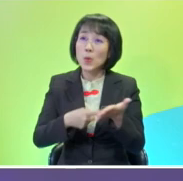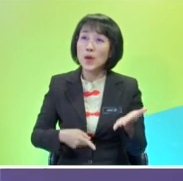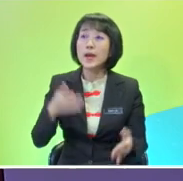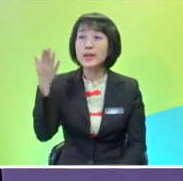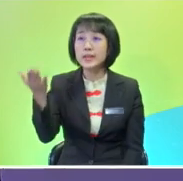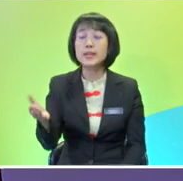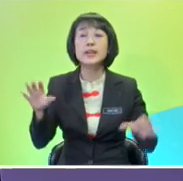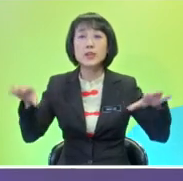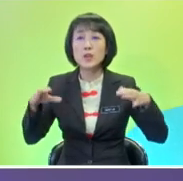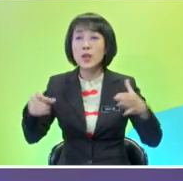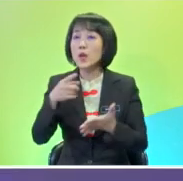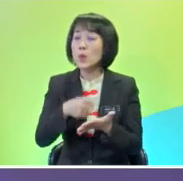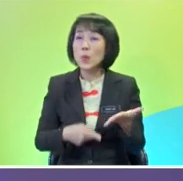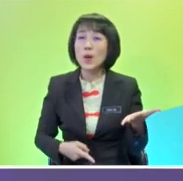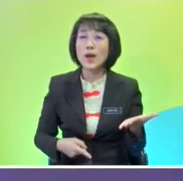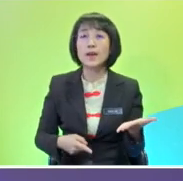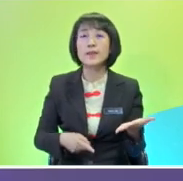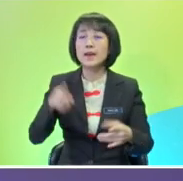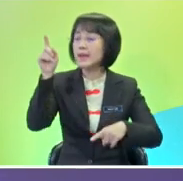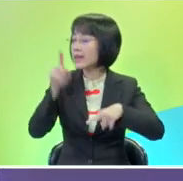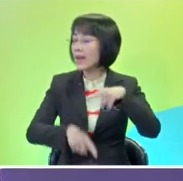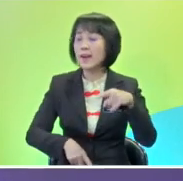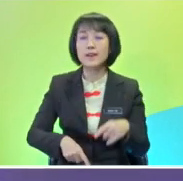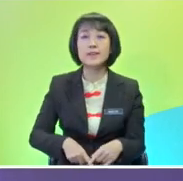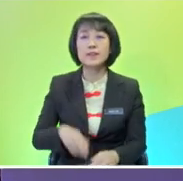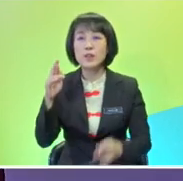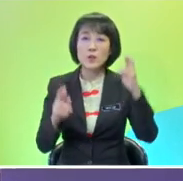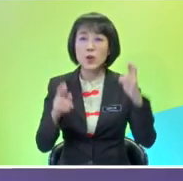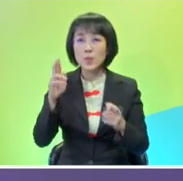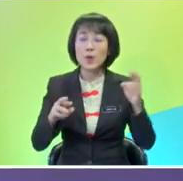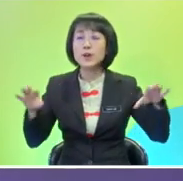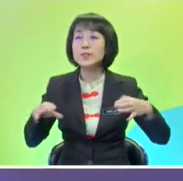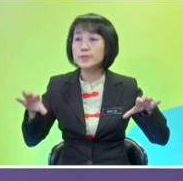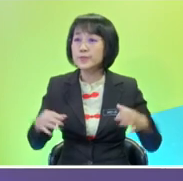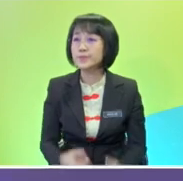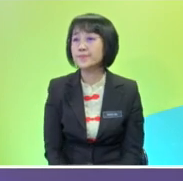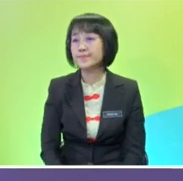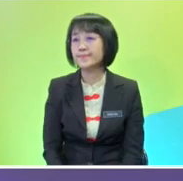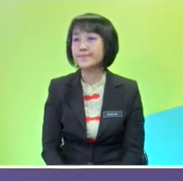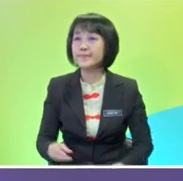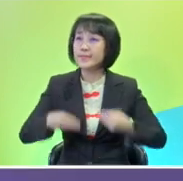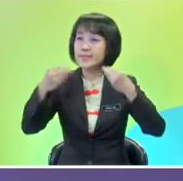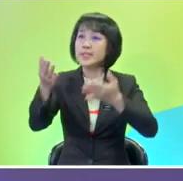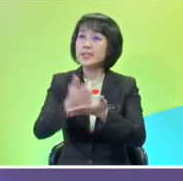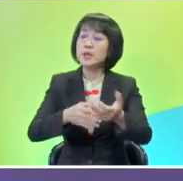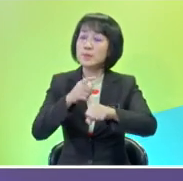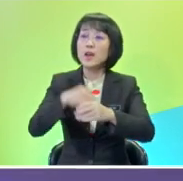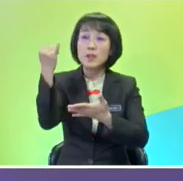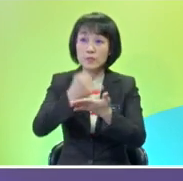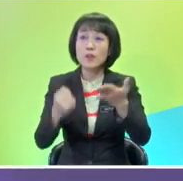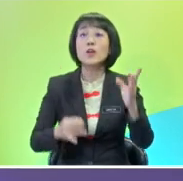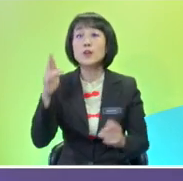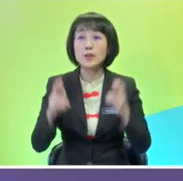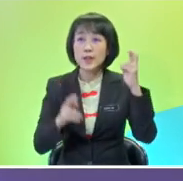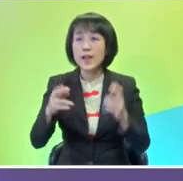what can't the robot do? Okay, so I'm going to give you some time. Can you draw your robot for me and tell me what your